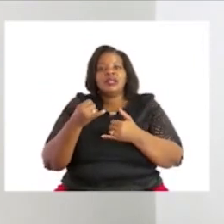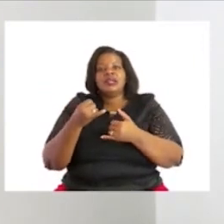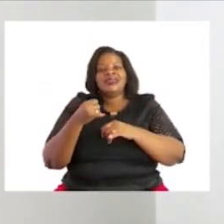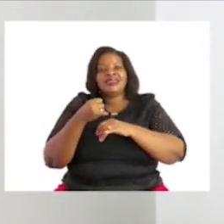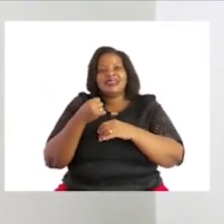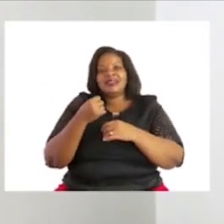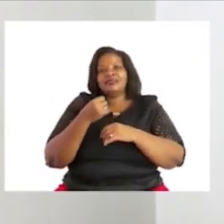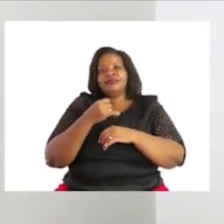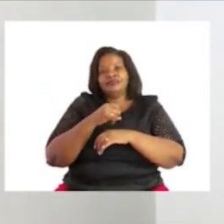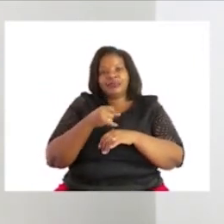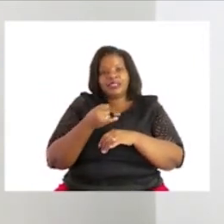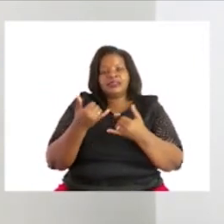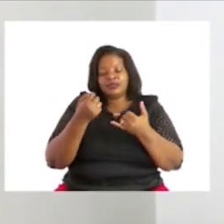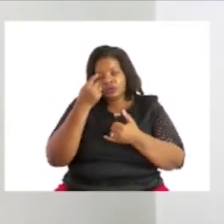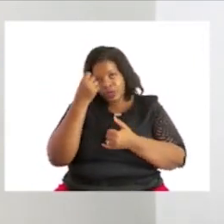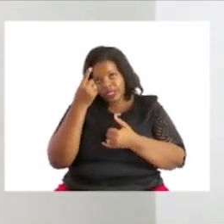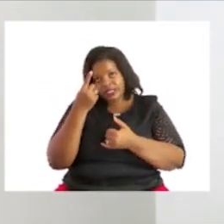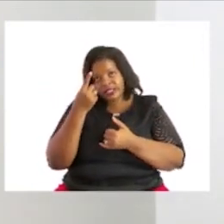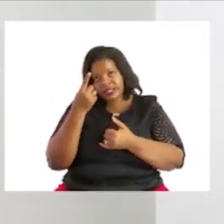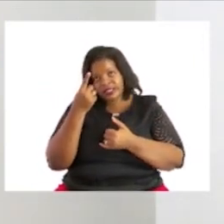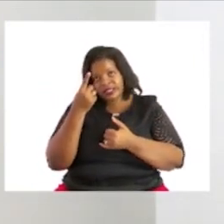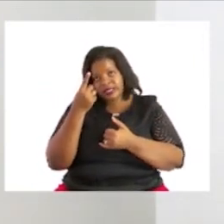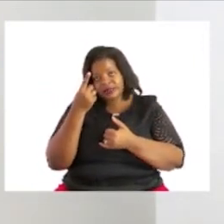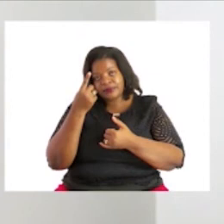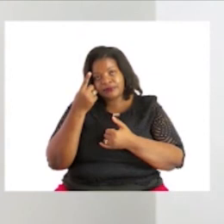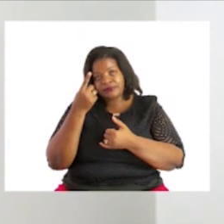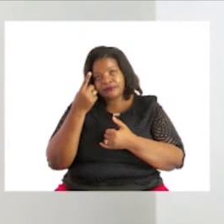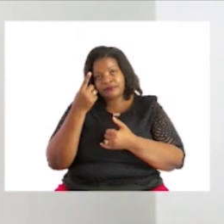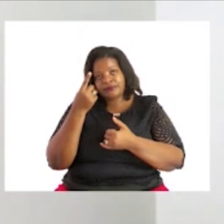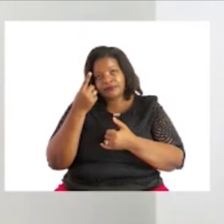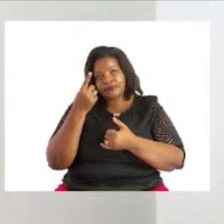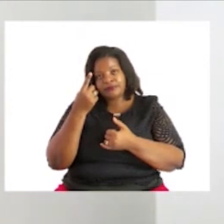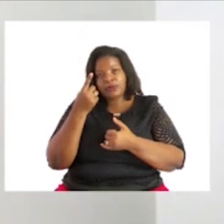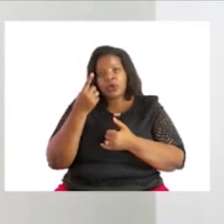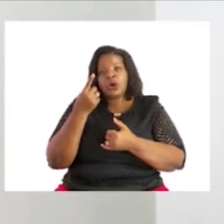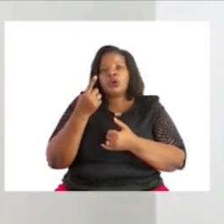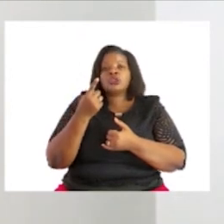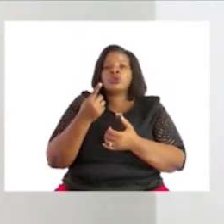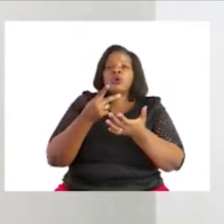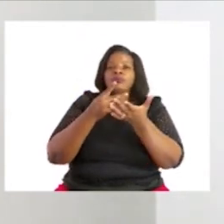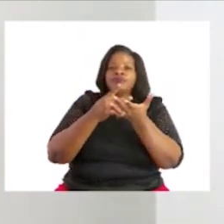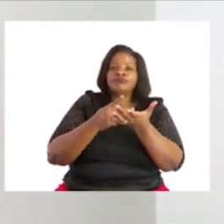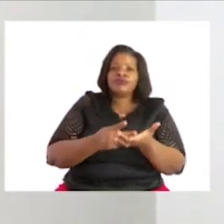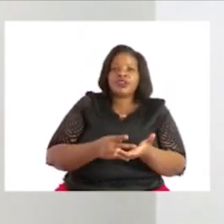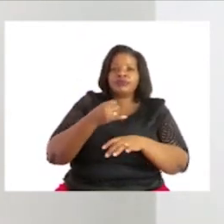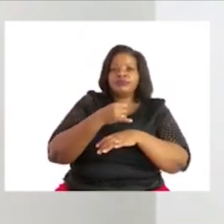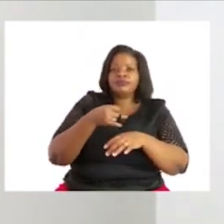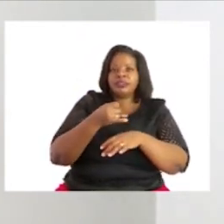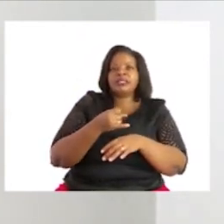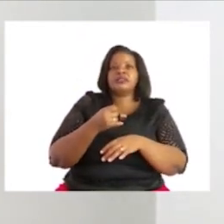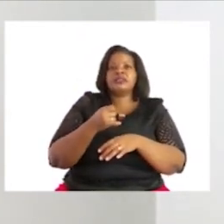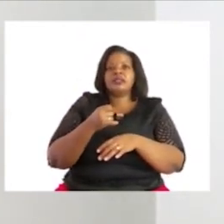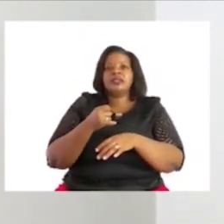to understand or know what you can circle per place value. For example, the unit, we